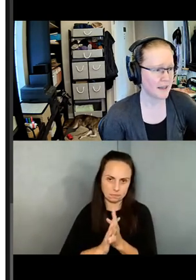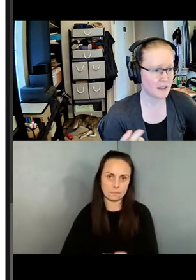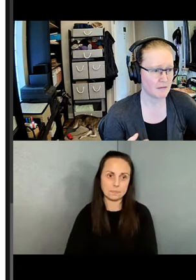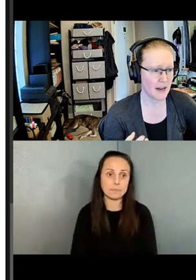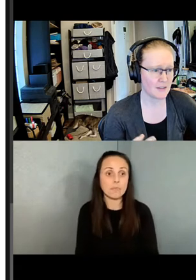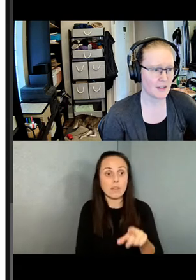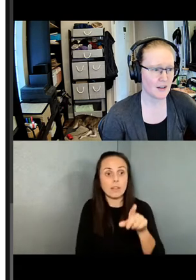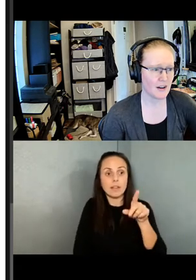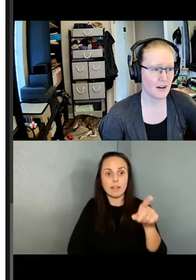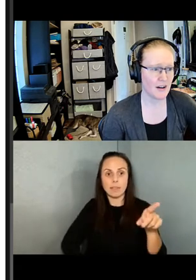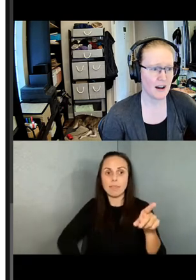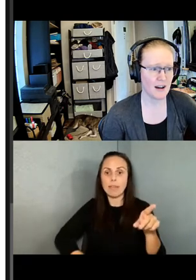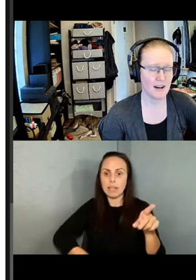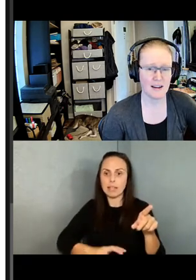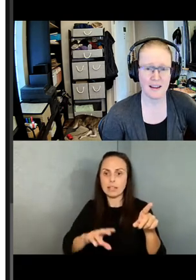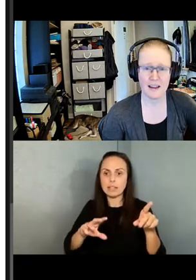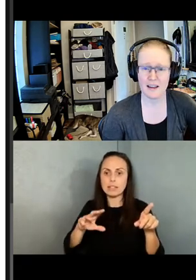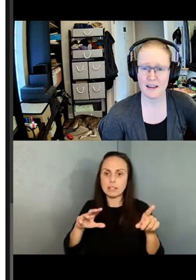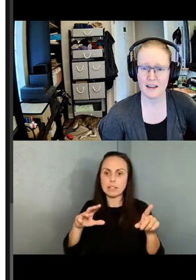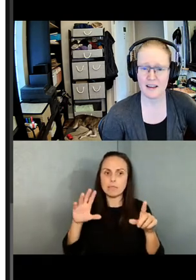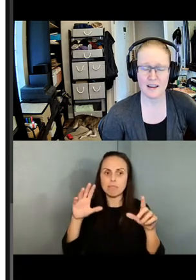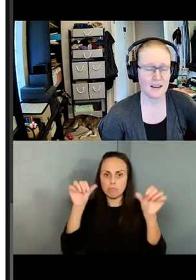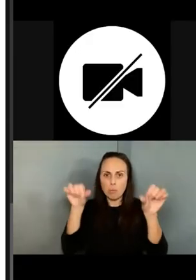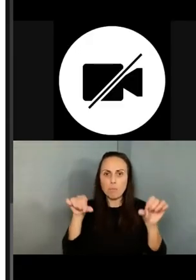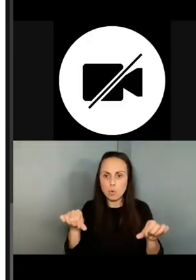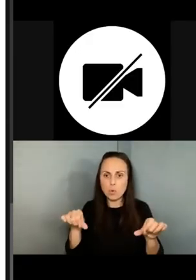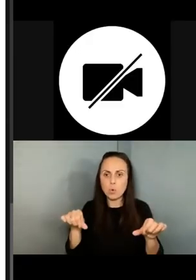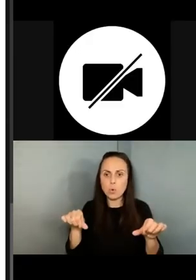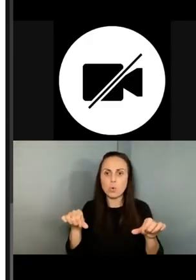This makes the rounds on